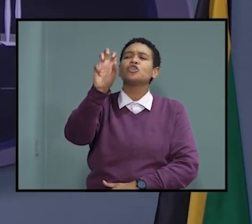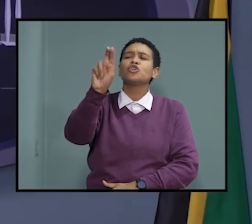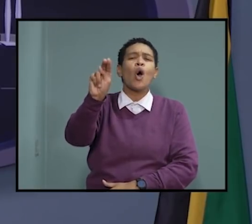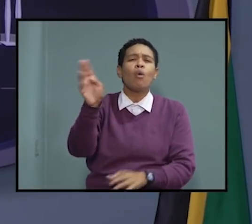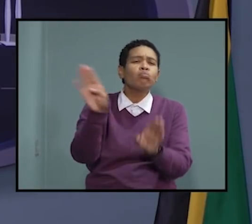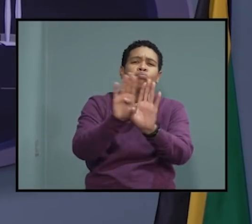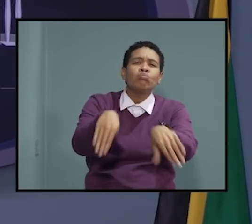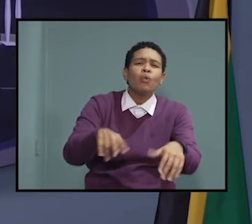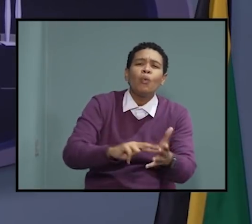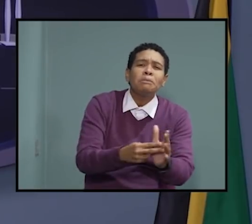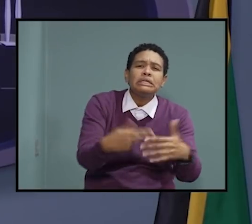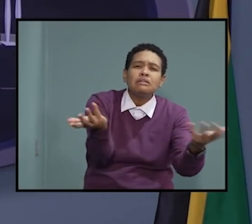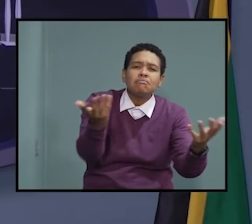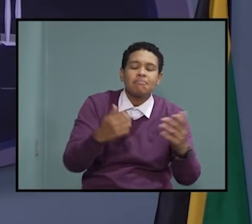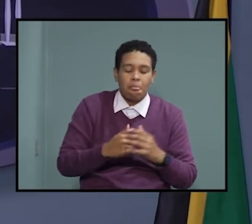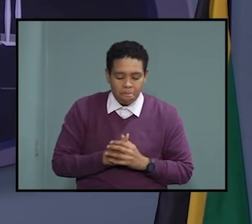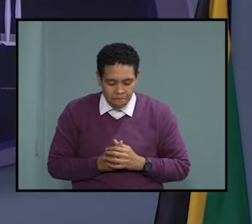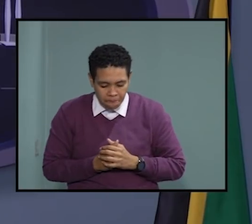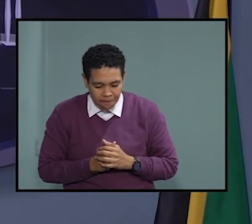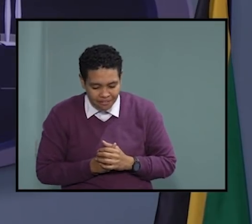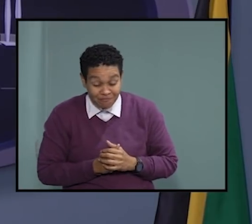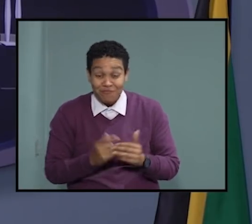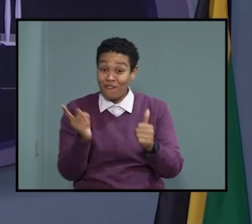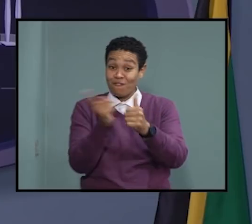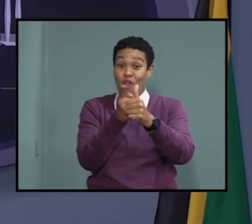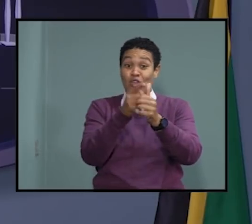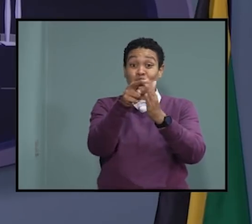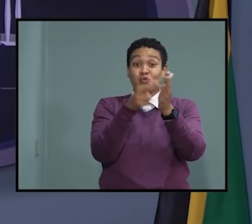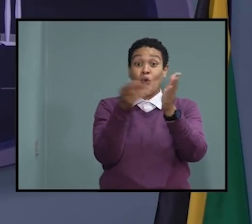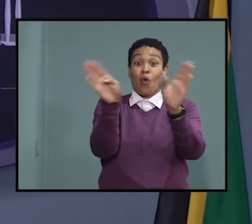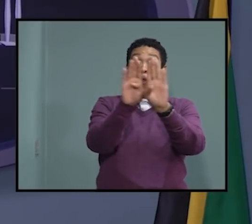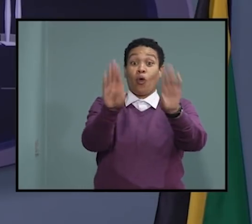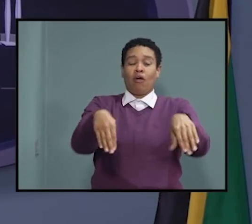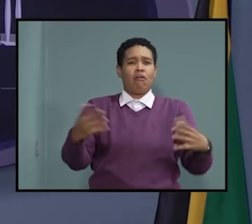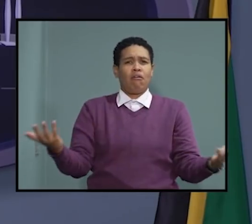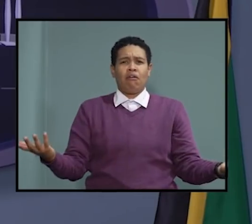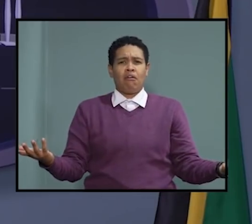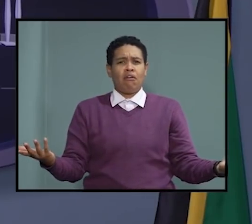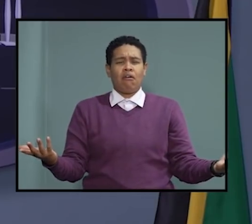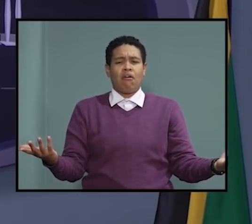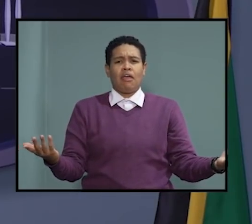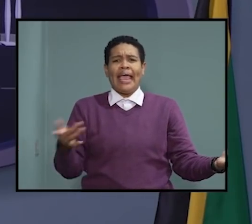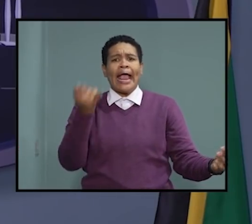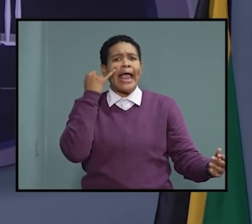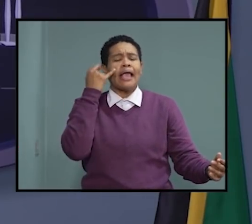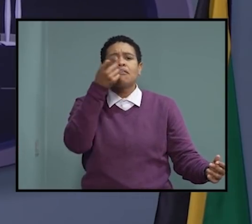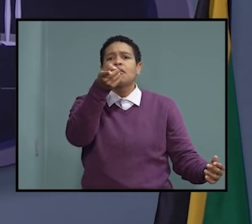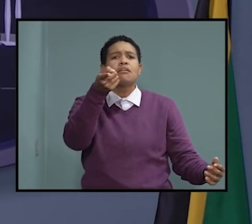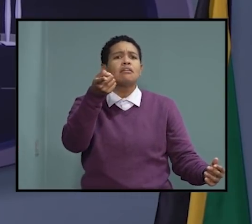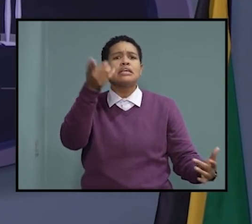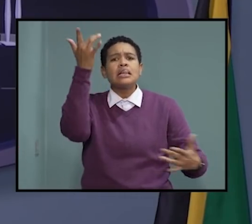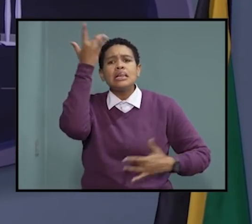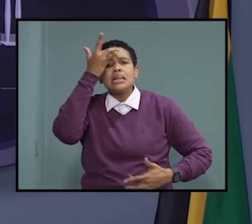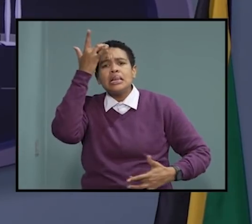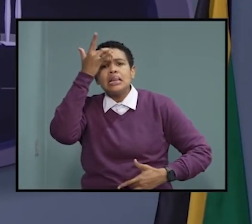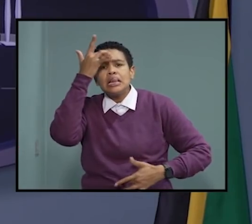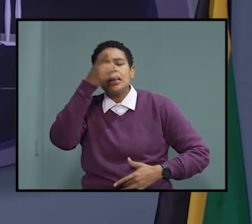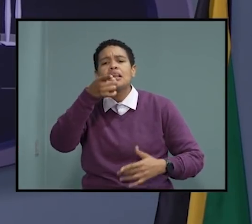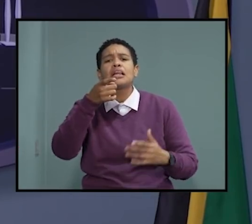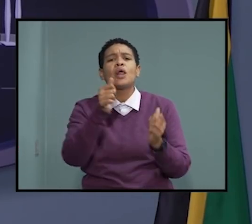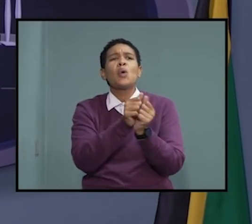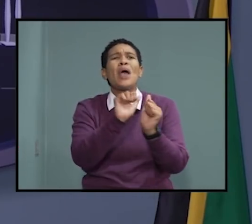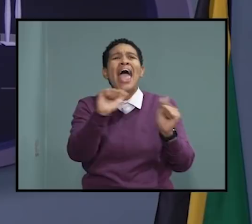Well, the first rule of the lockdown is that if you are ill with any